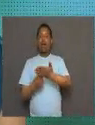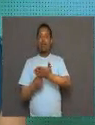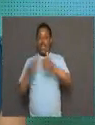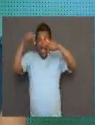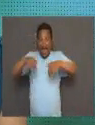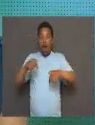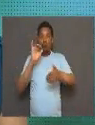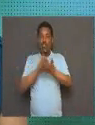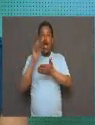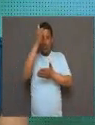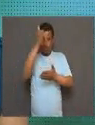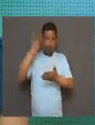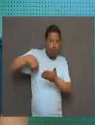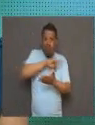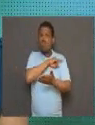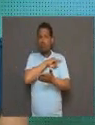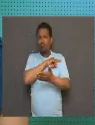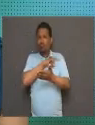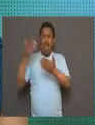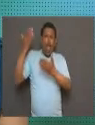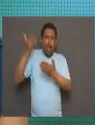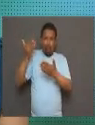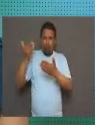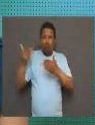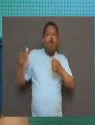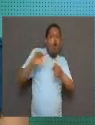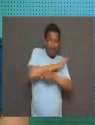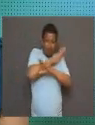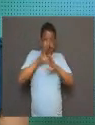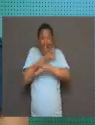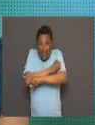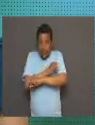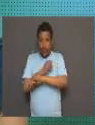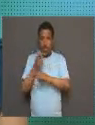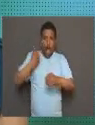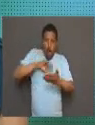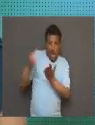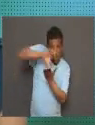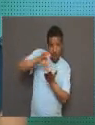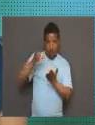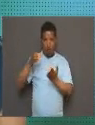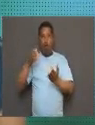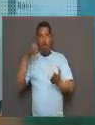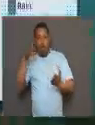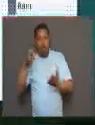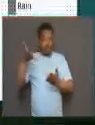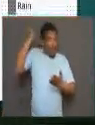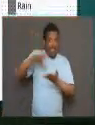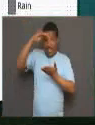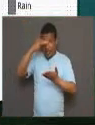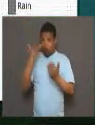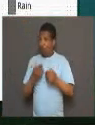Now that we have completed our review of the previous lesson, we are ready to move on.